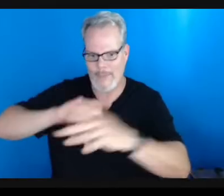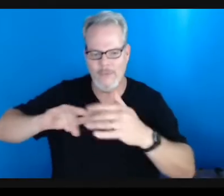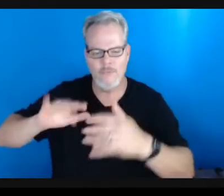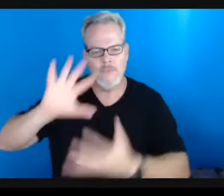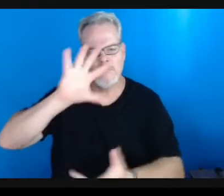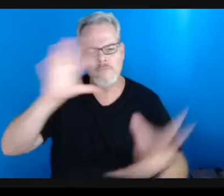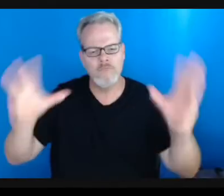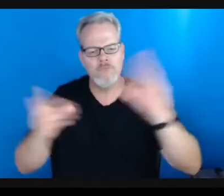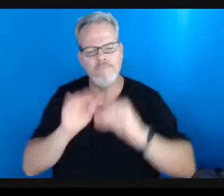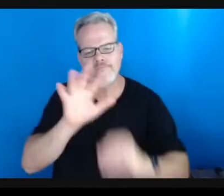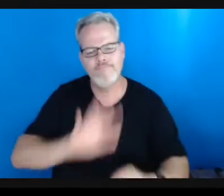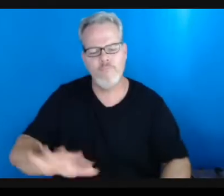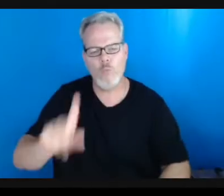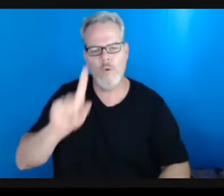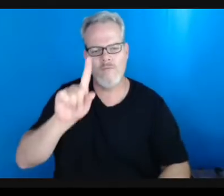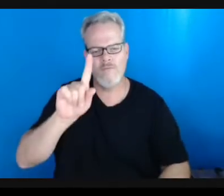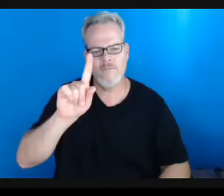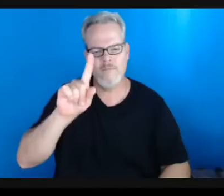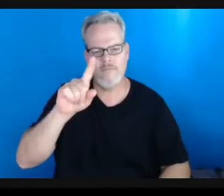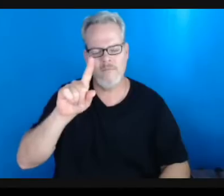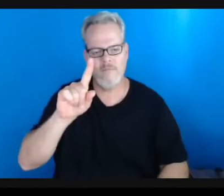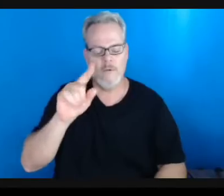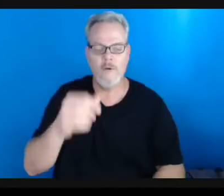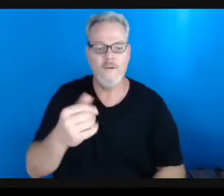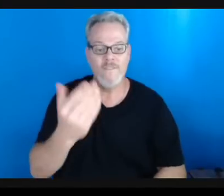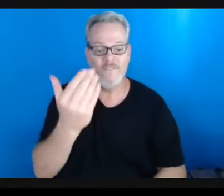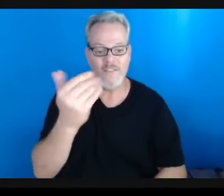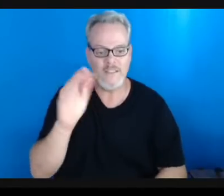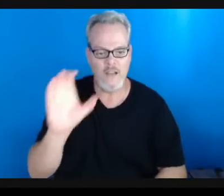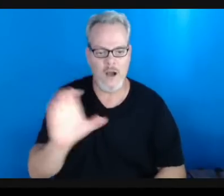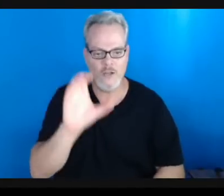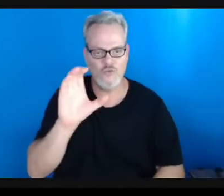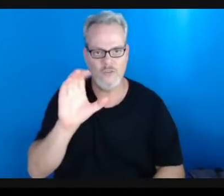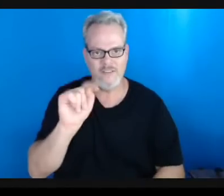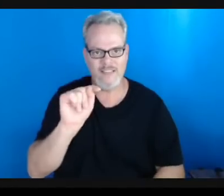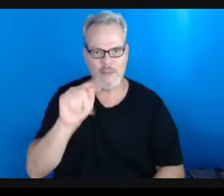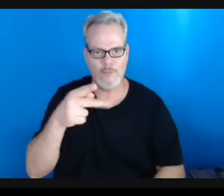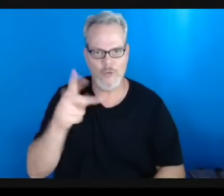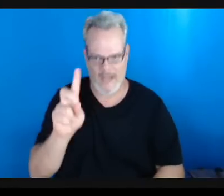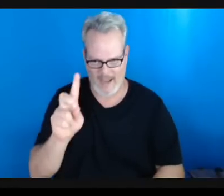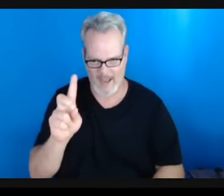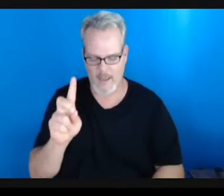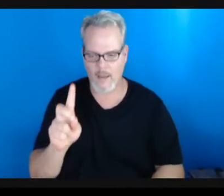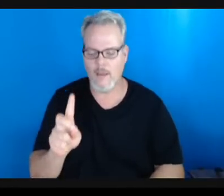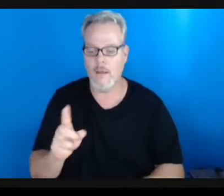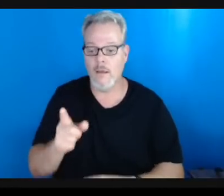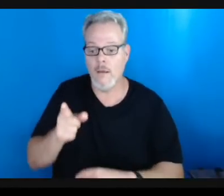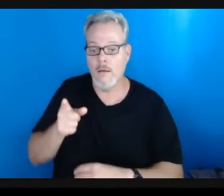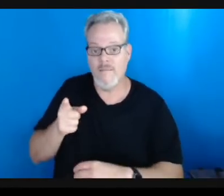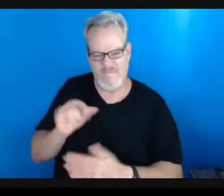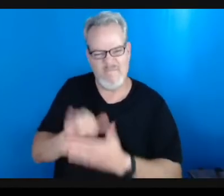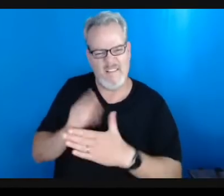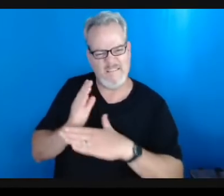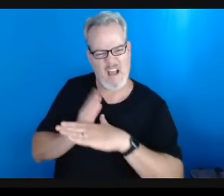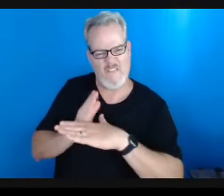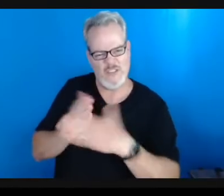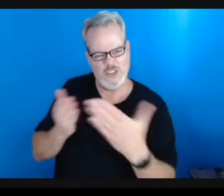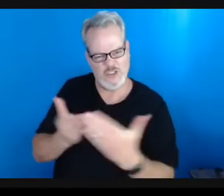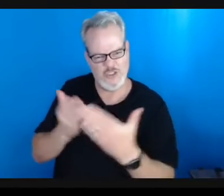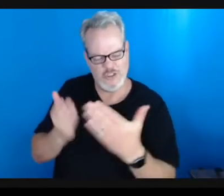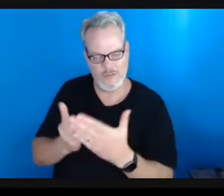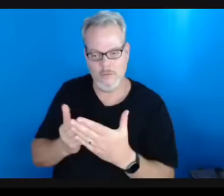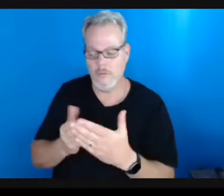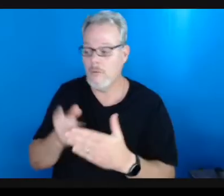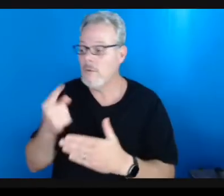per day of SO2, which is about the average there. The USGS reported that between episodes 19